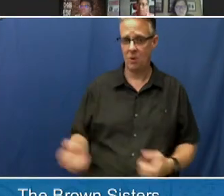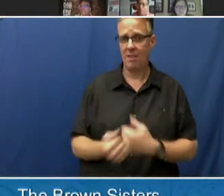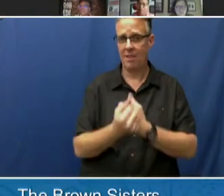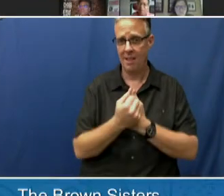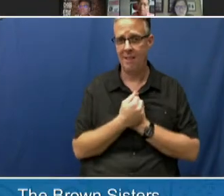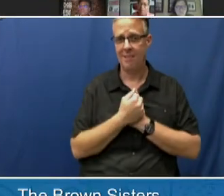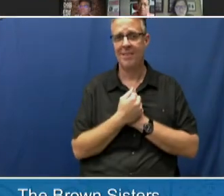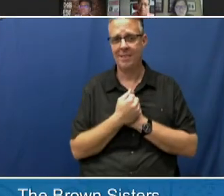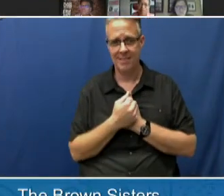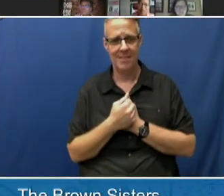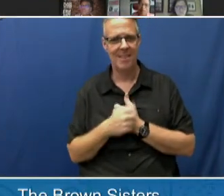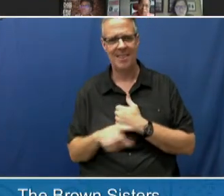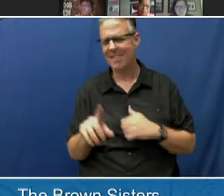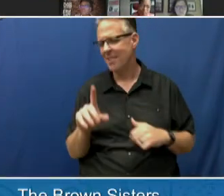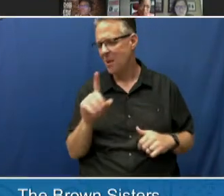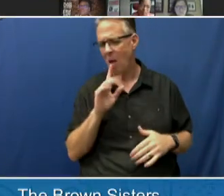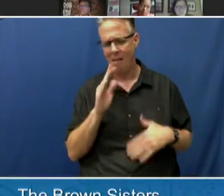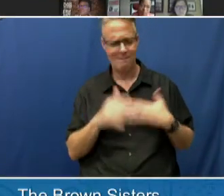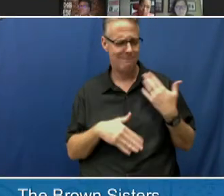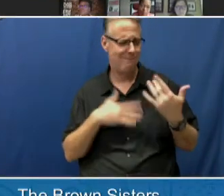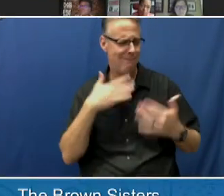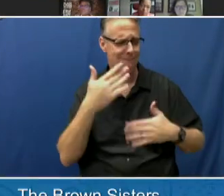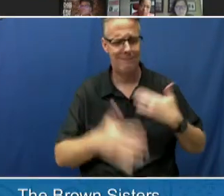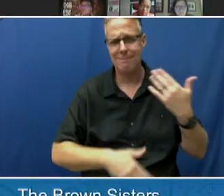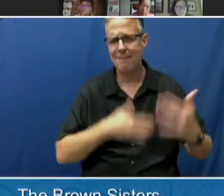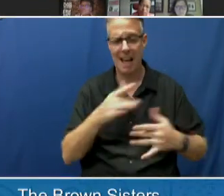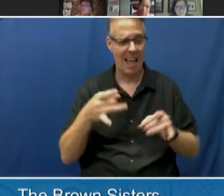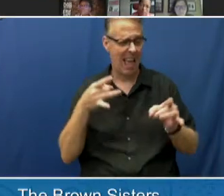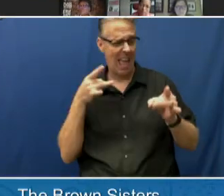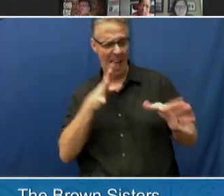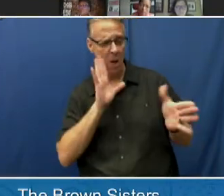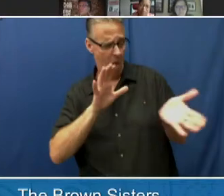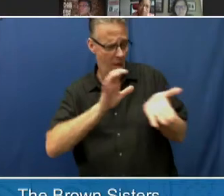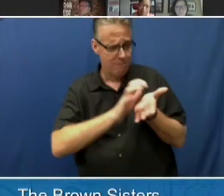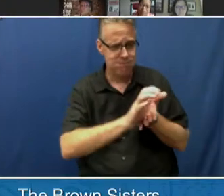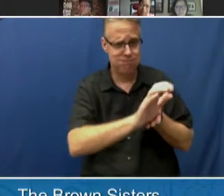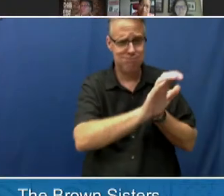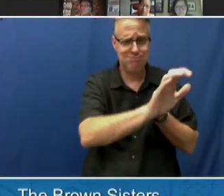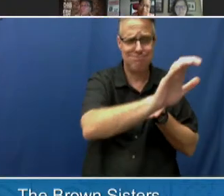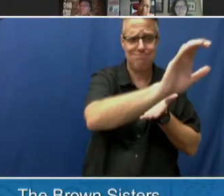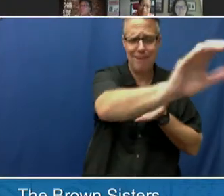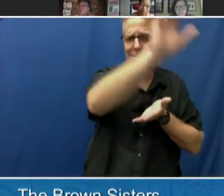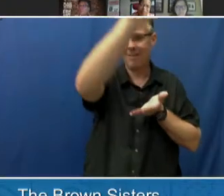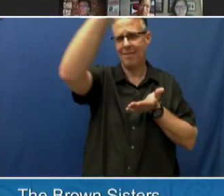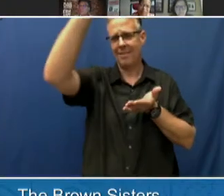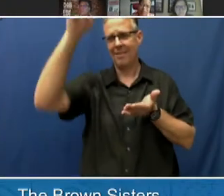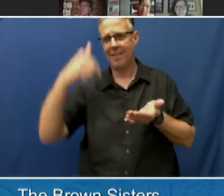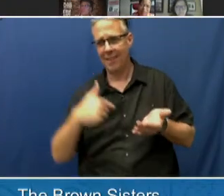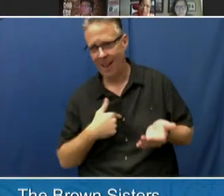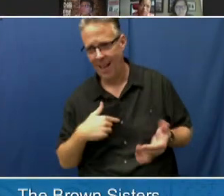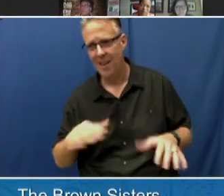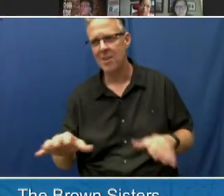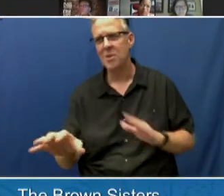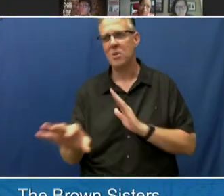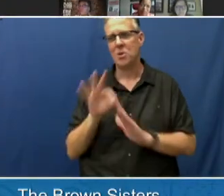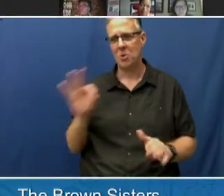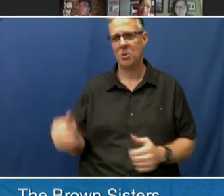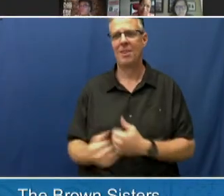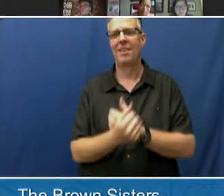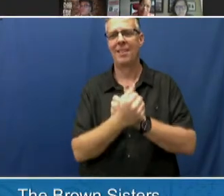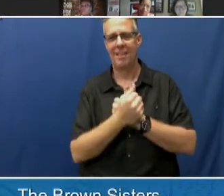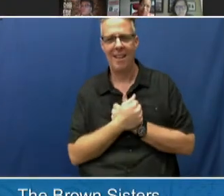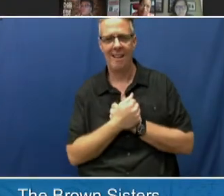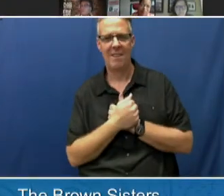love. It drives out hatred, yeah. I choose love. When